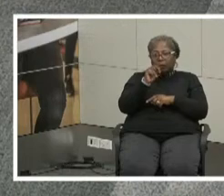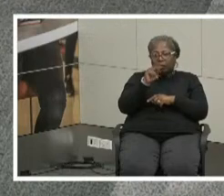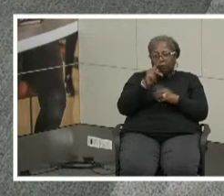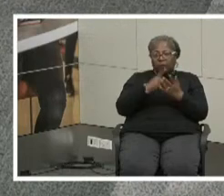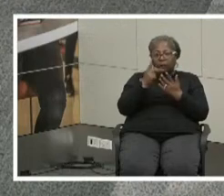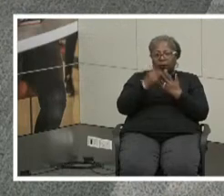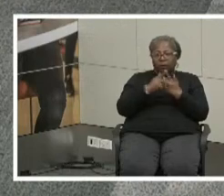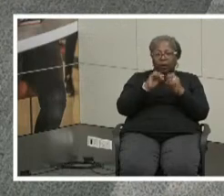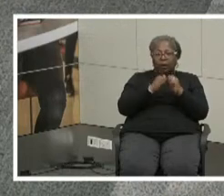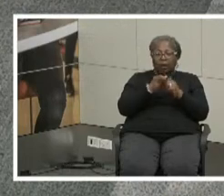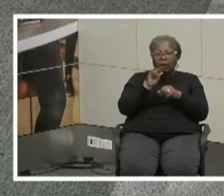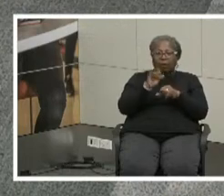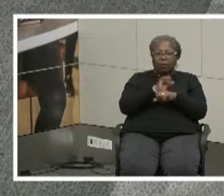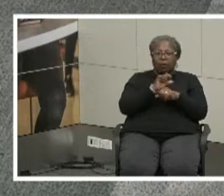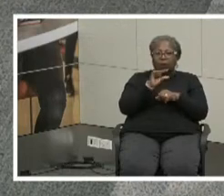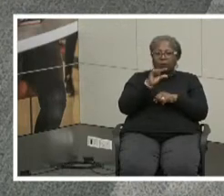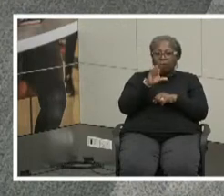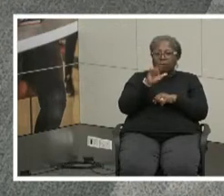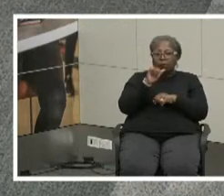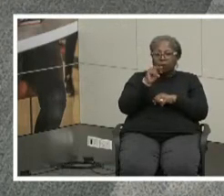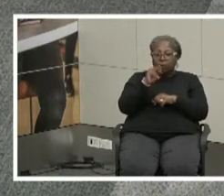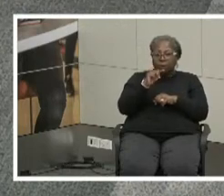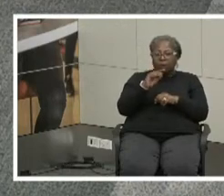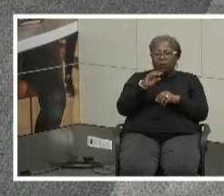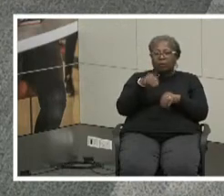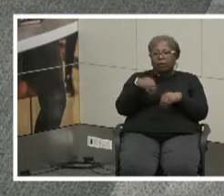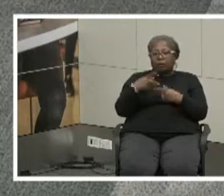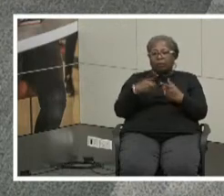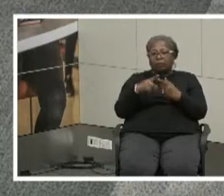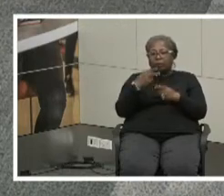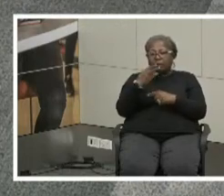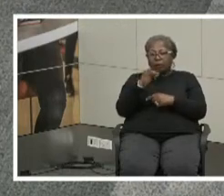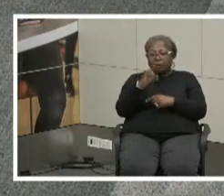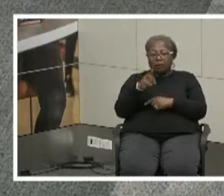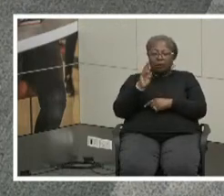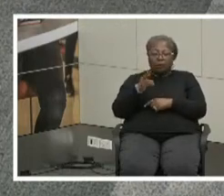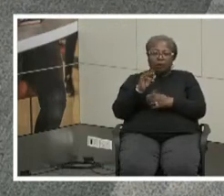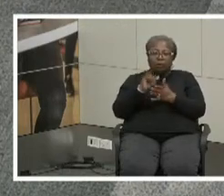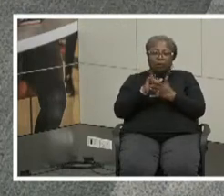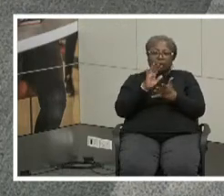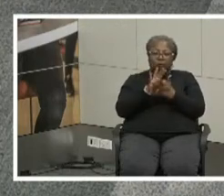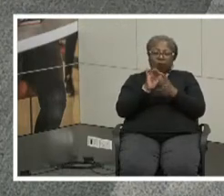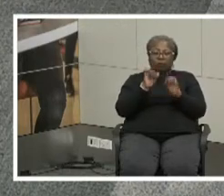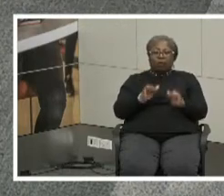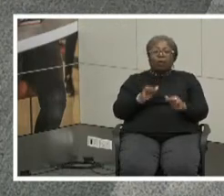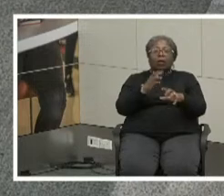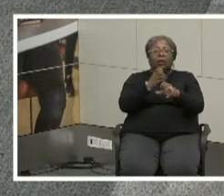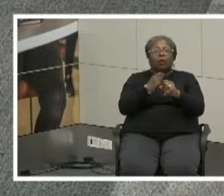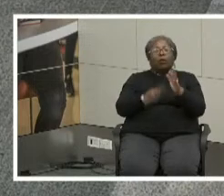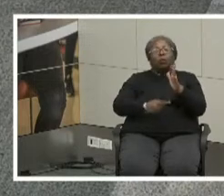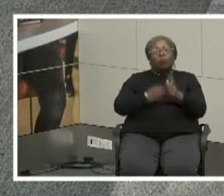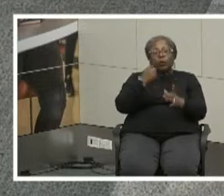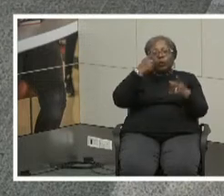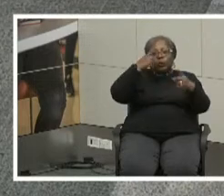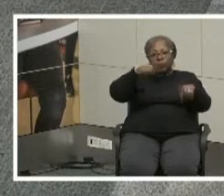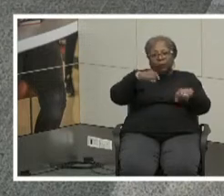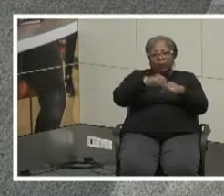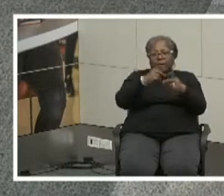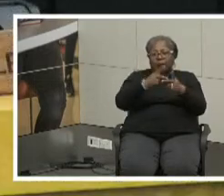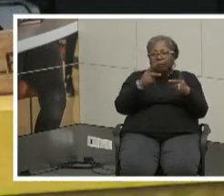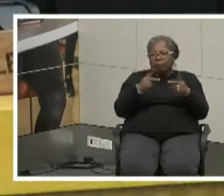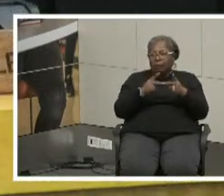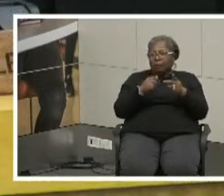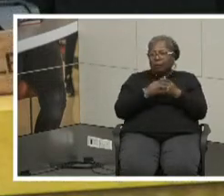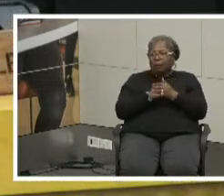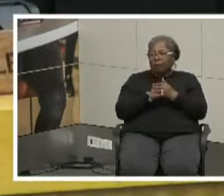it has worked is grant funding has been provided to HISD his historically that schools can access once the agreement's in place and so if